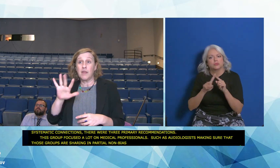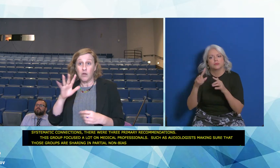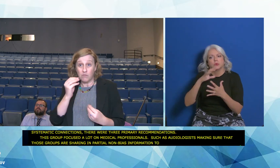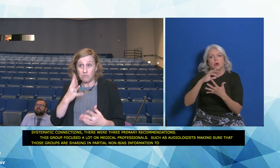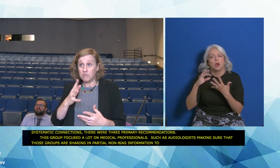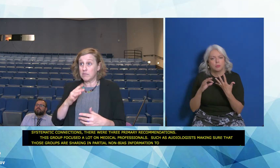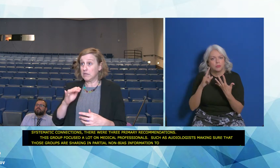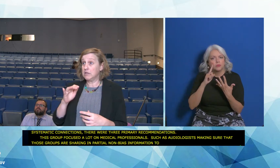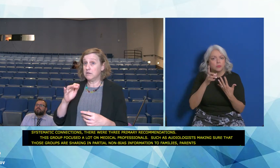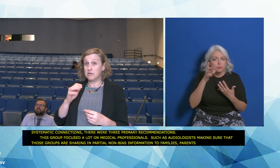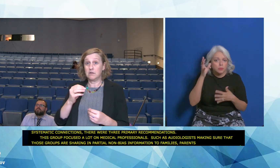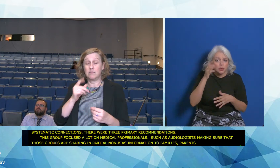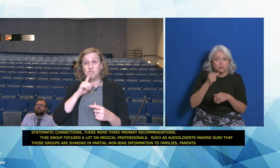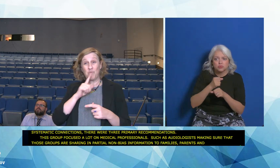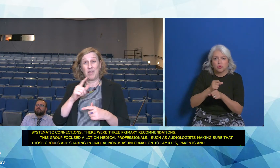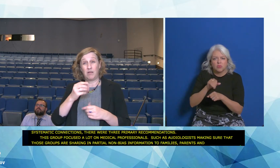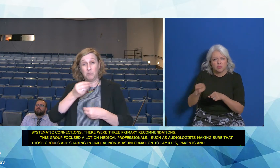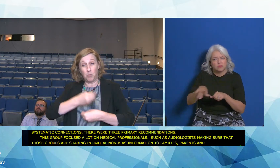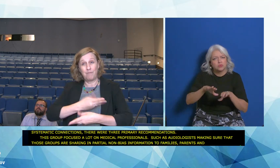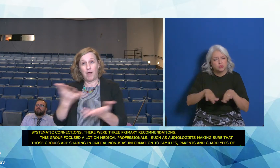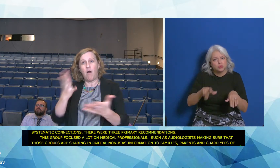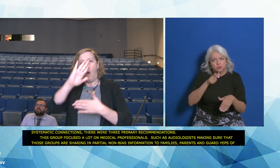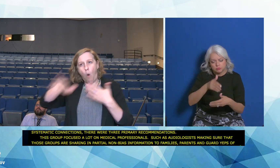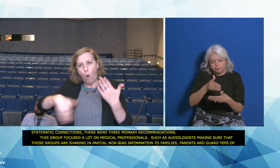guardians of these children.